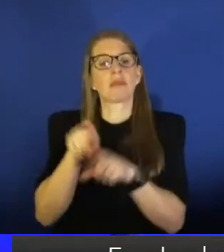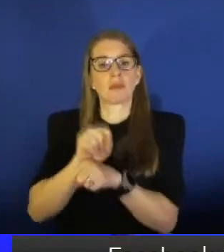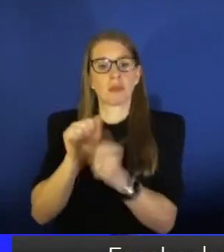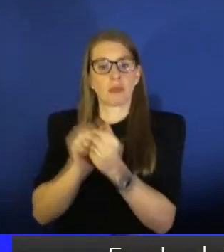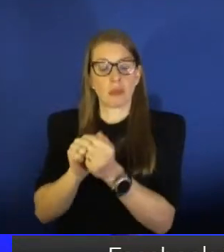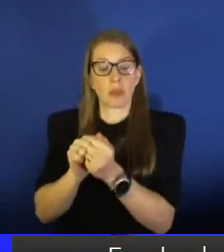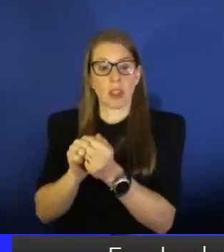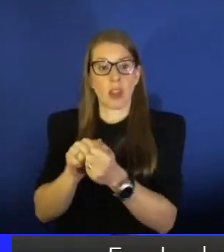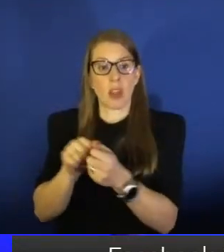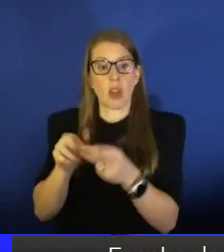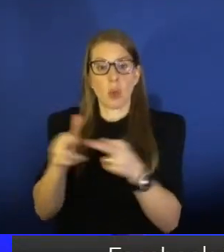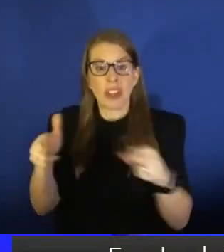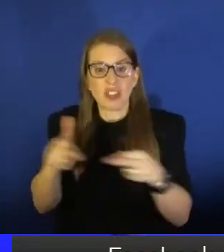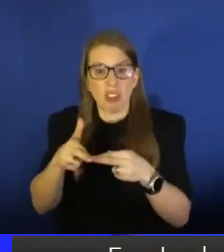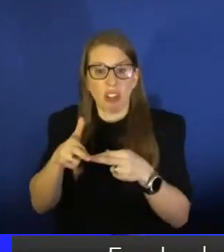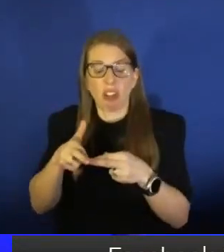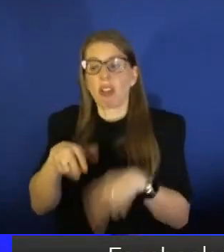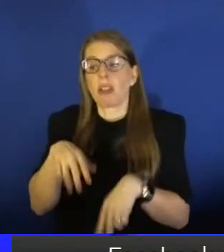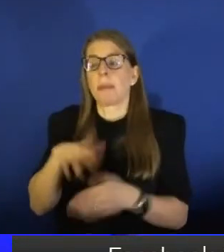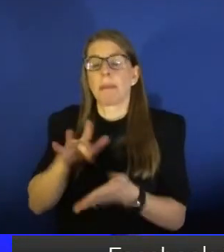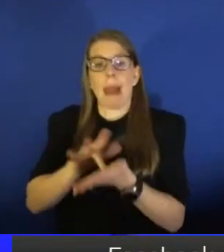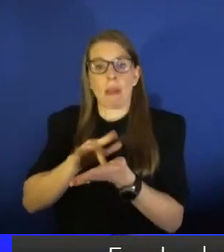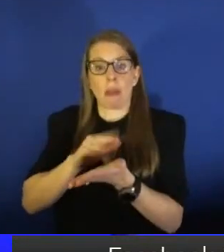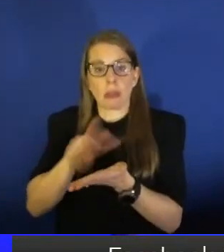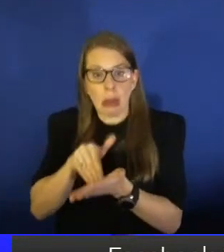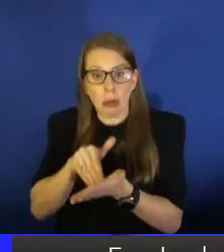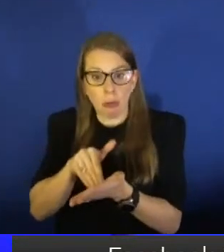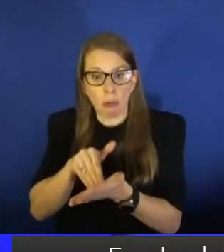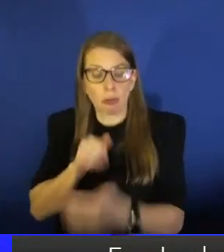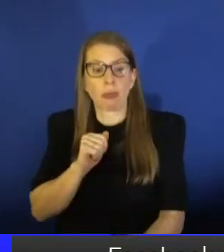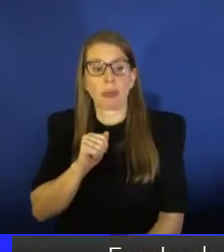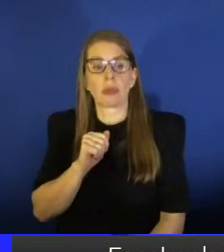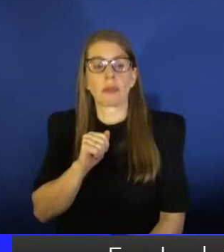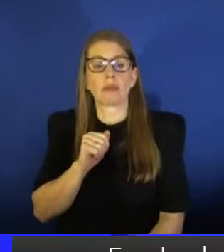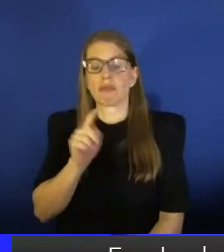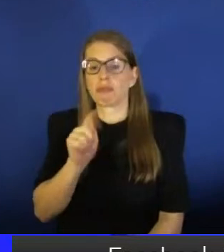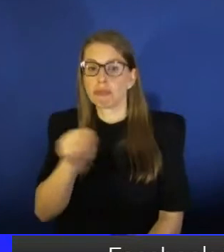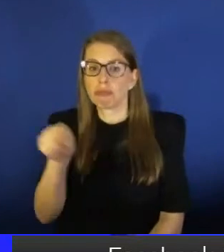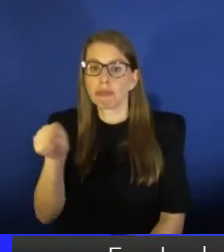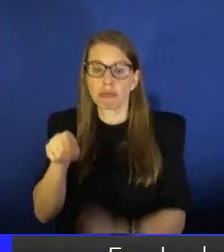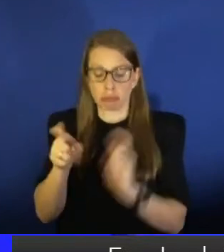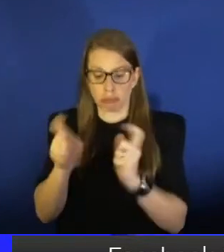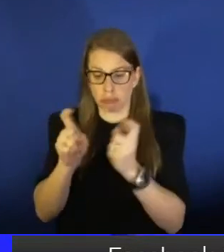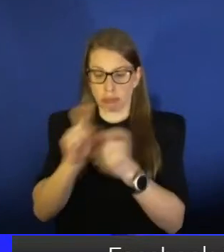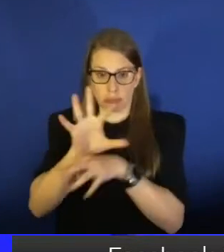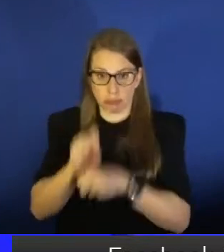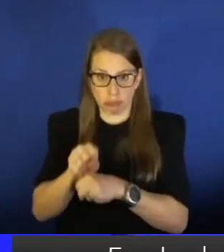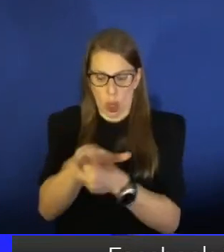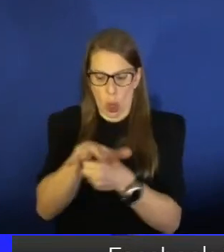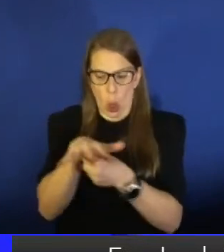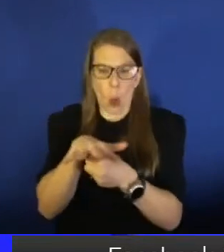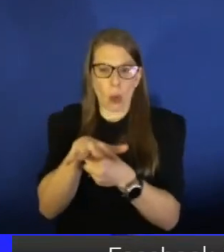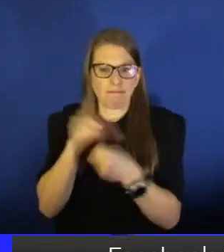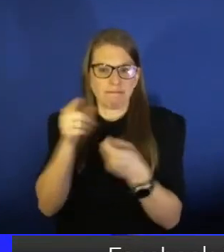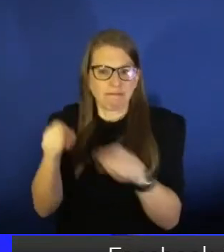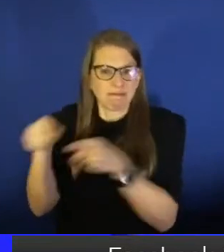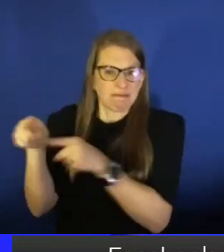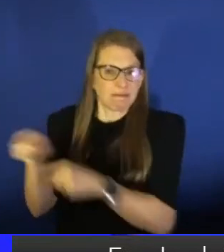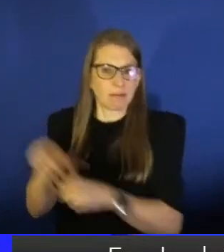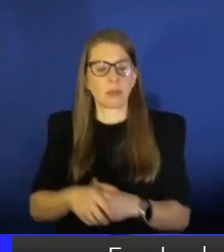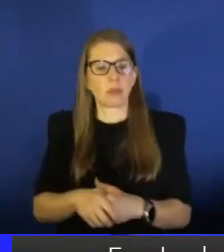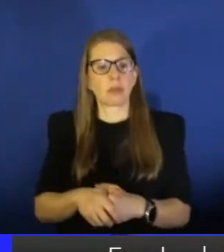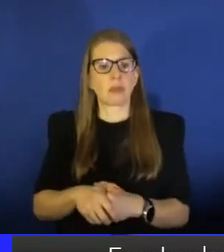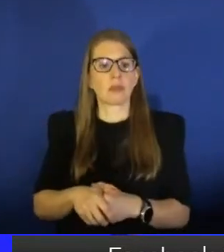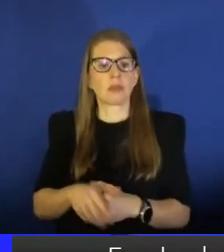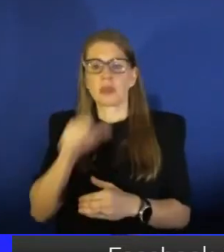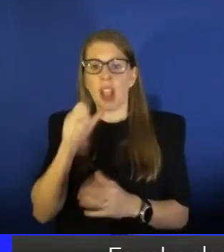like HaysMed, that they had to be adapted to the local realities. We don't have a lot of ambulance services